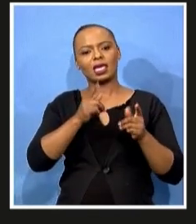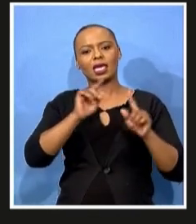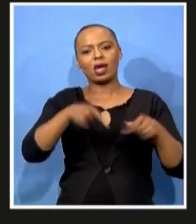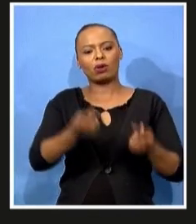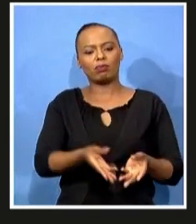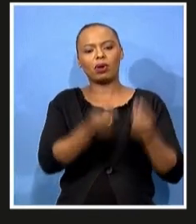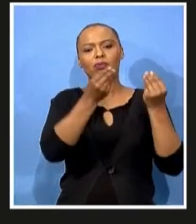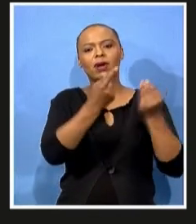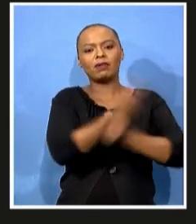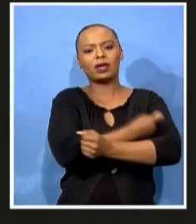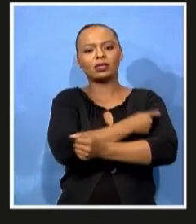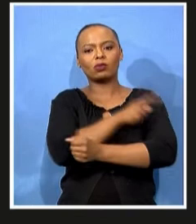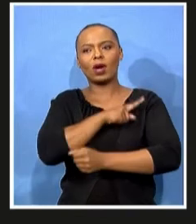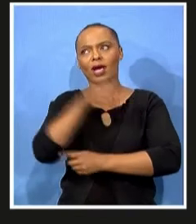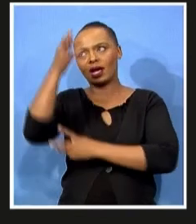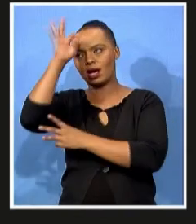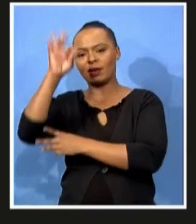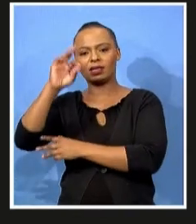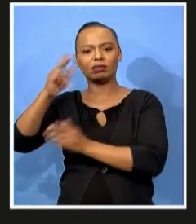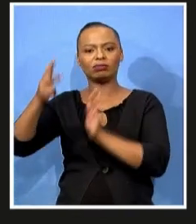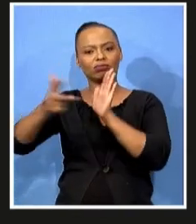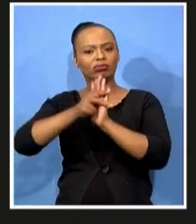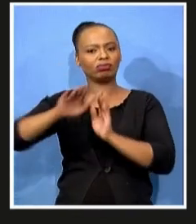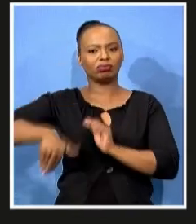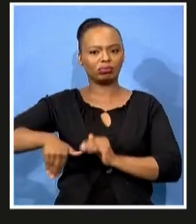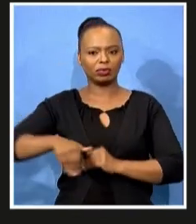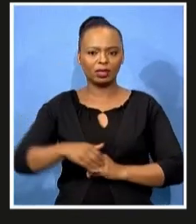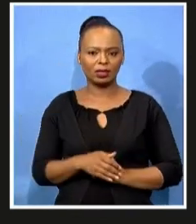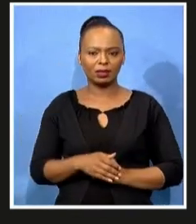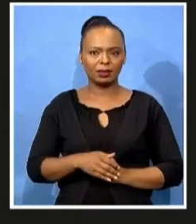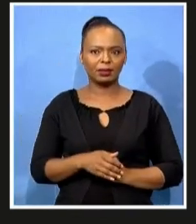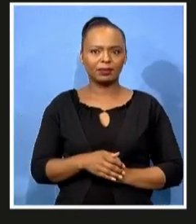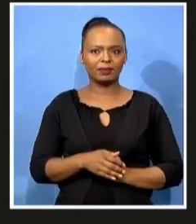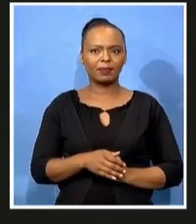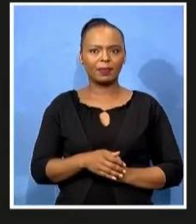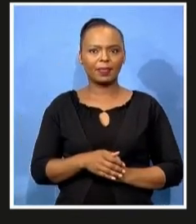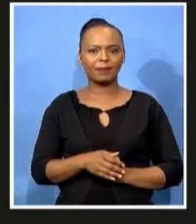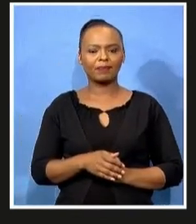want to be the sole purchaser of this vaccine, considering the fact that,